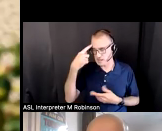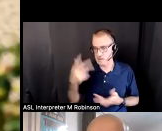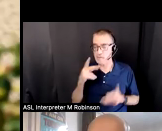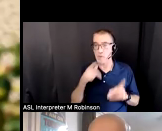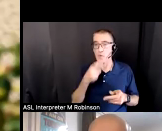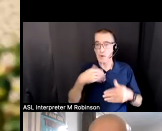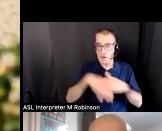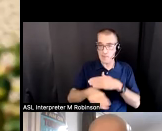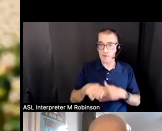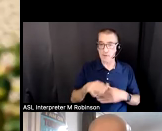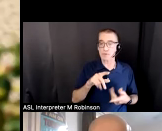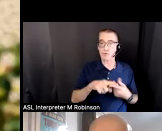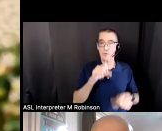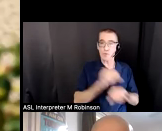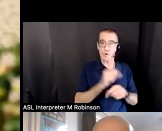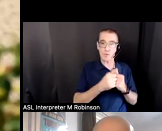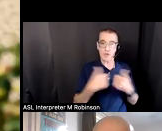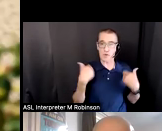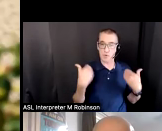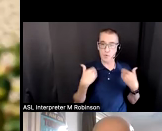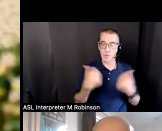come into to working with youth,